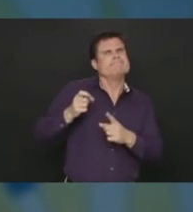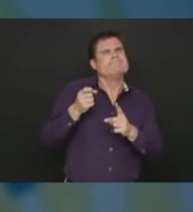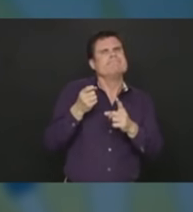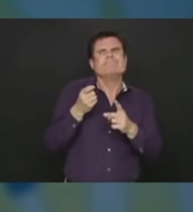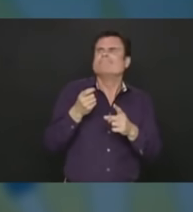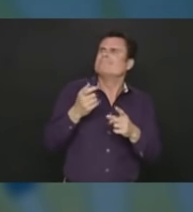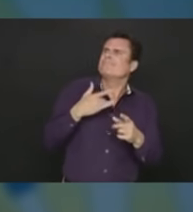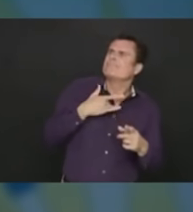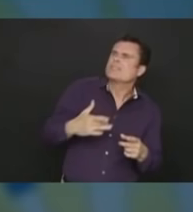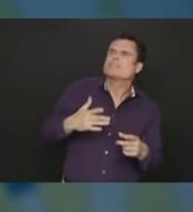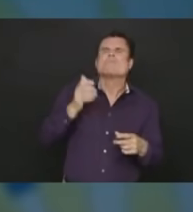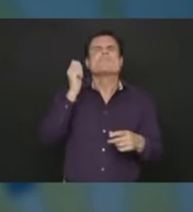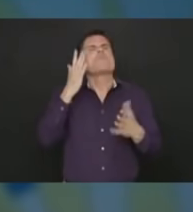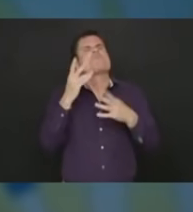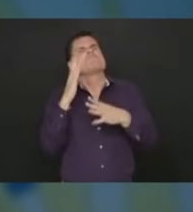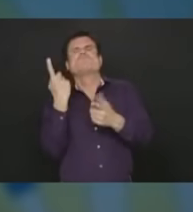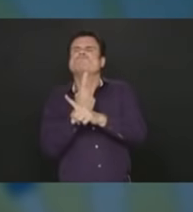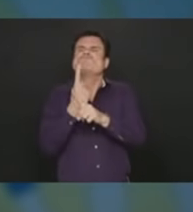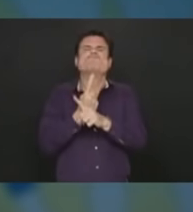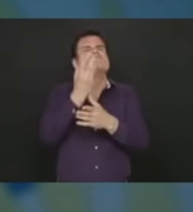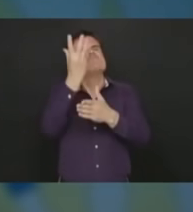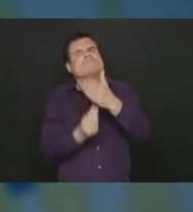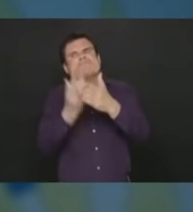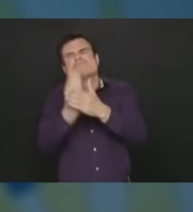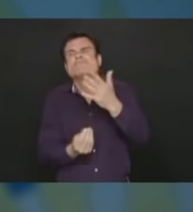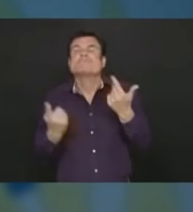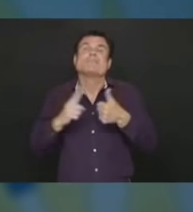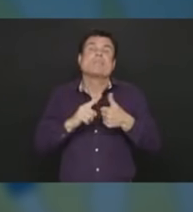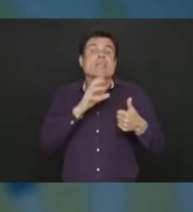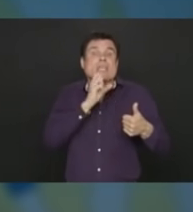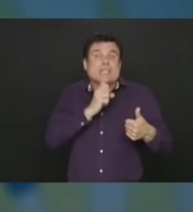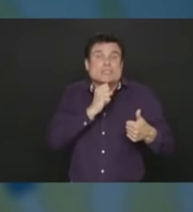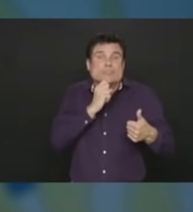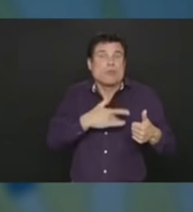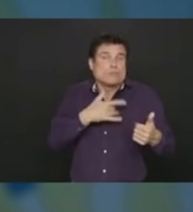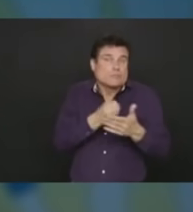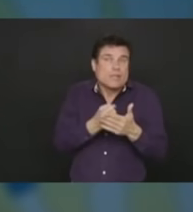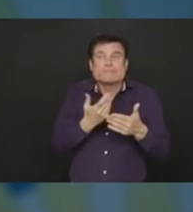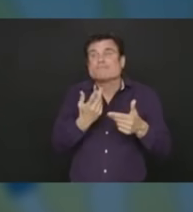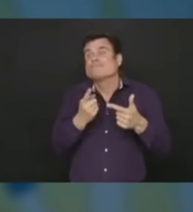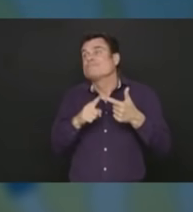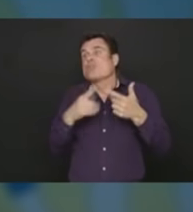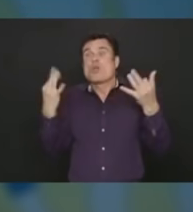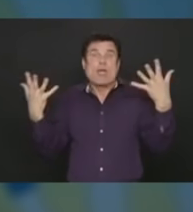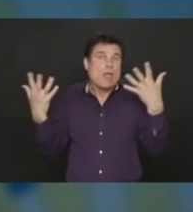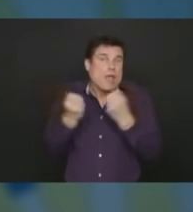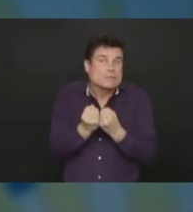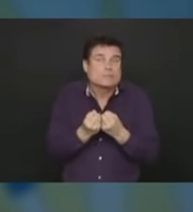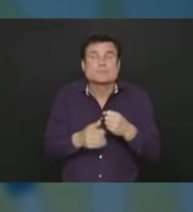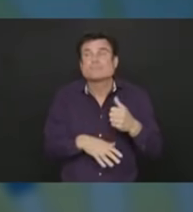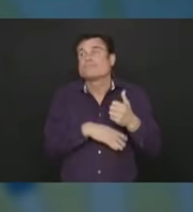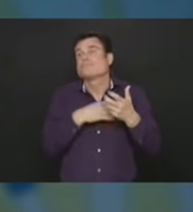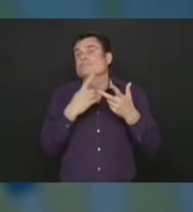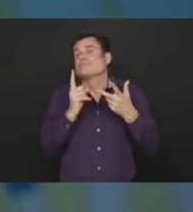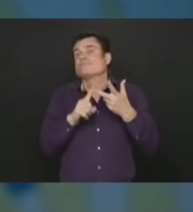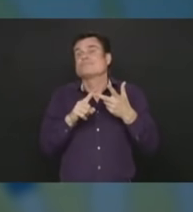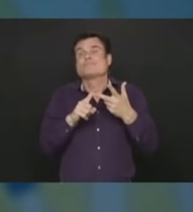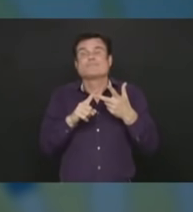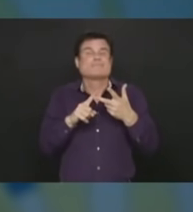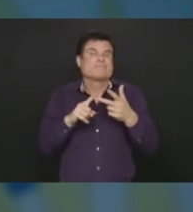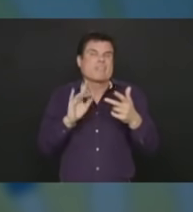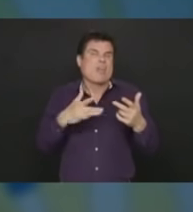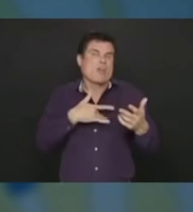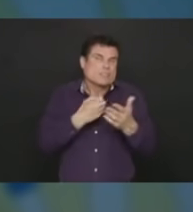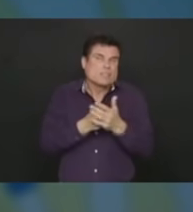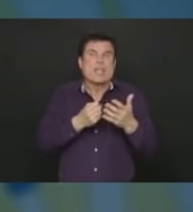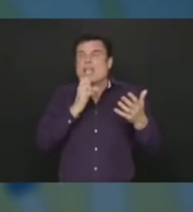we have in our community. And we have been following the impact of COVID-19 on that measure over